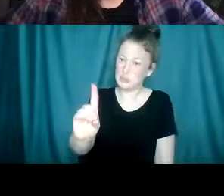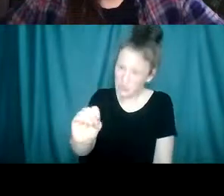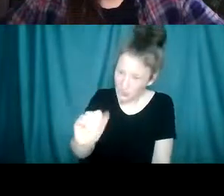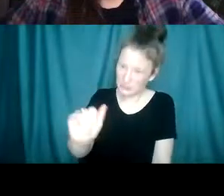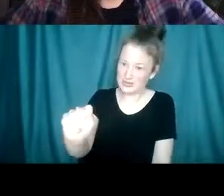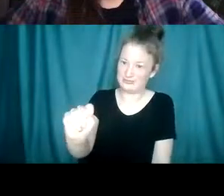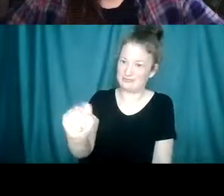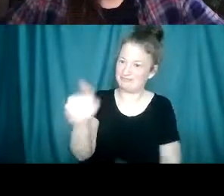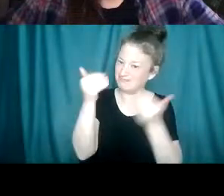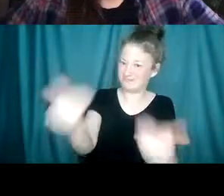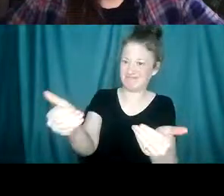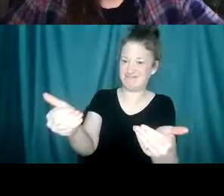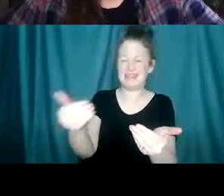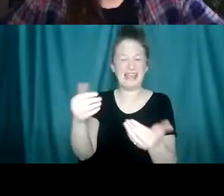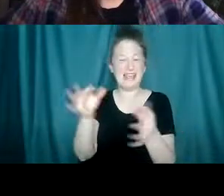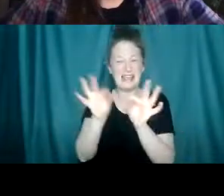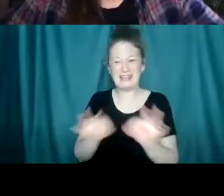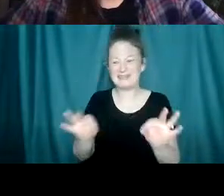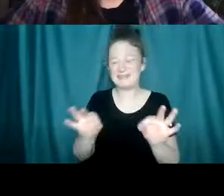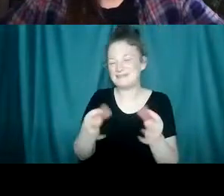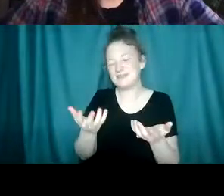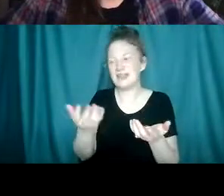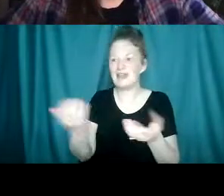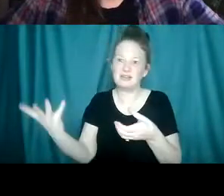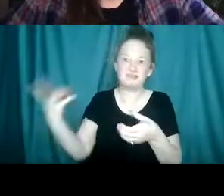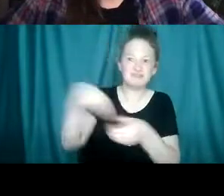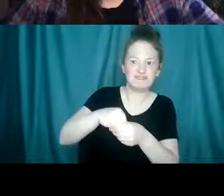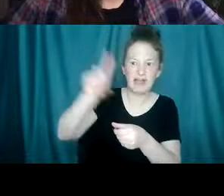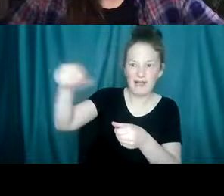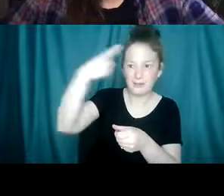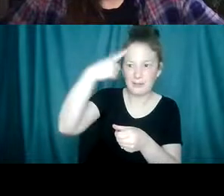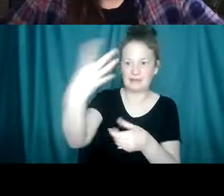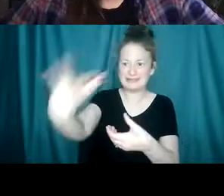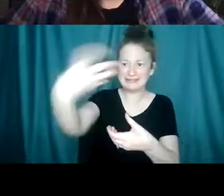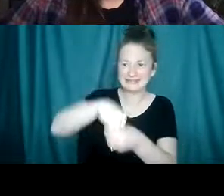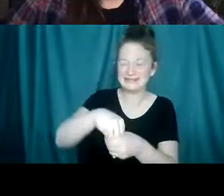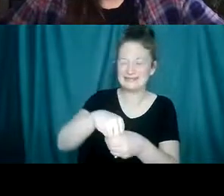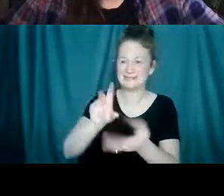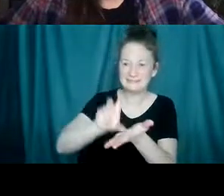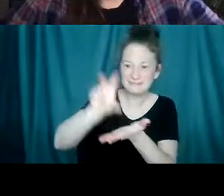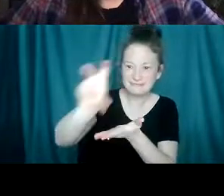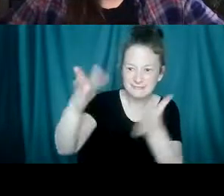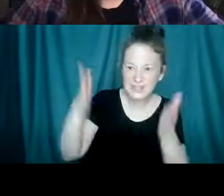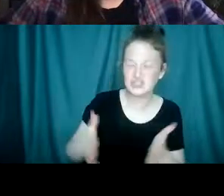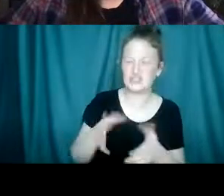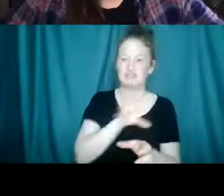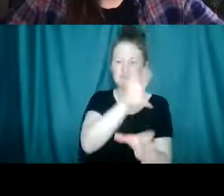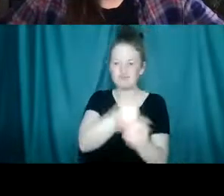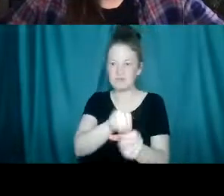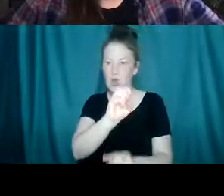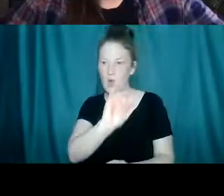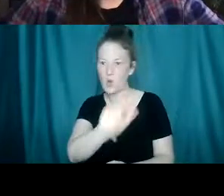of different parts to work together, your government, your founders, your oil industry, and of course,